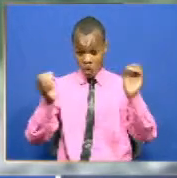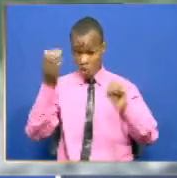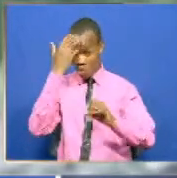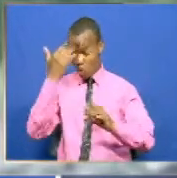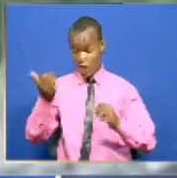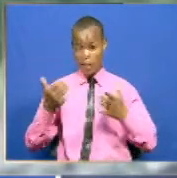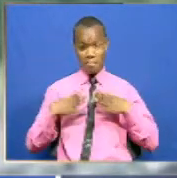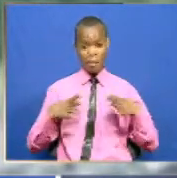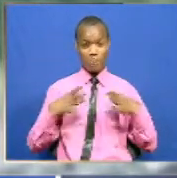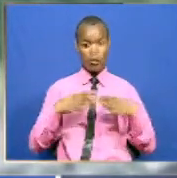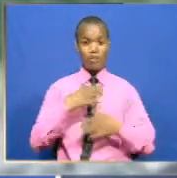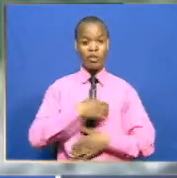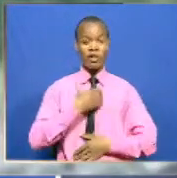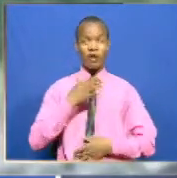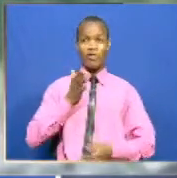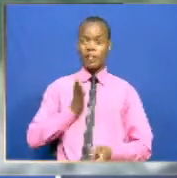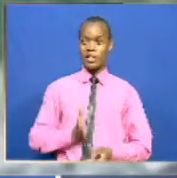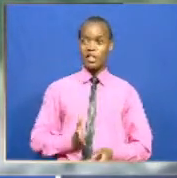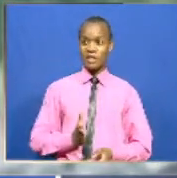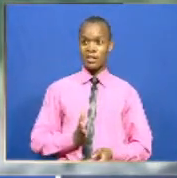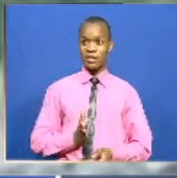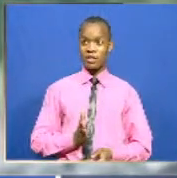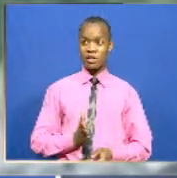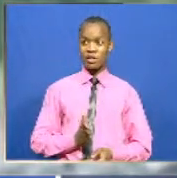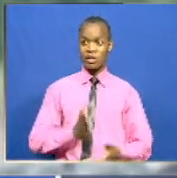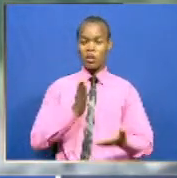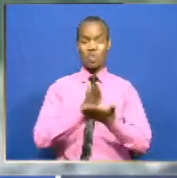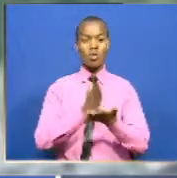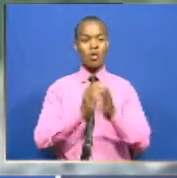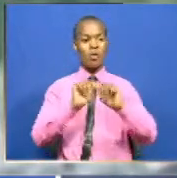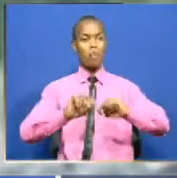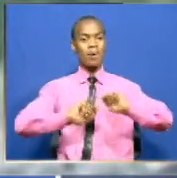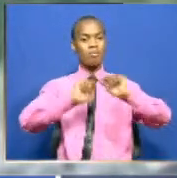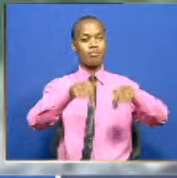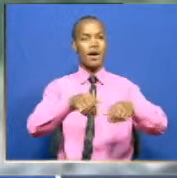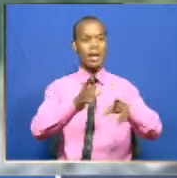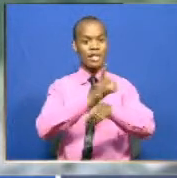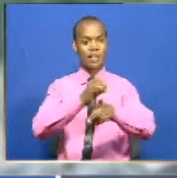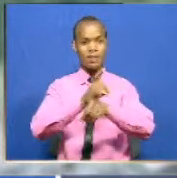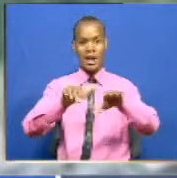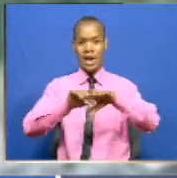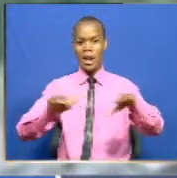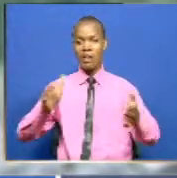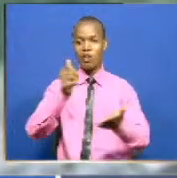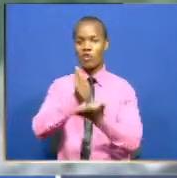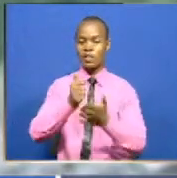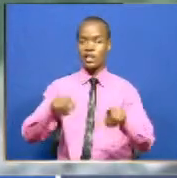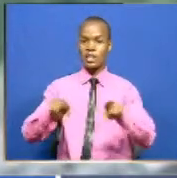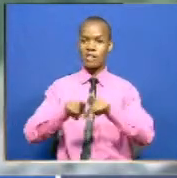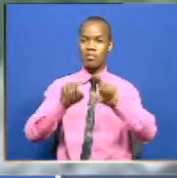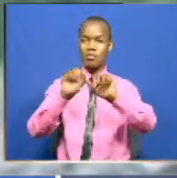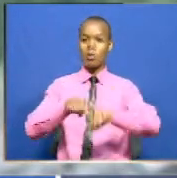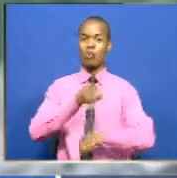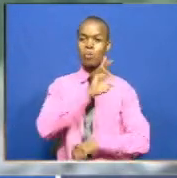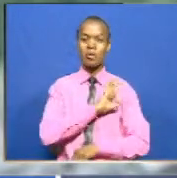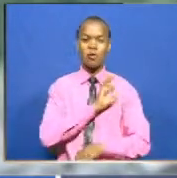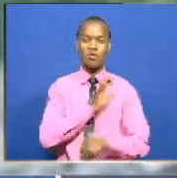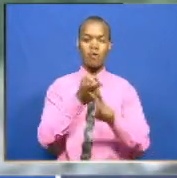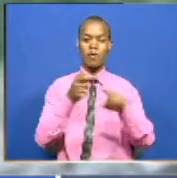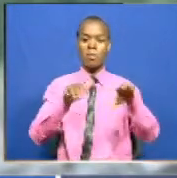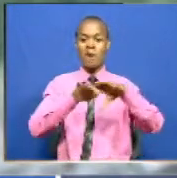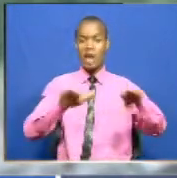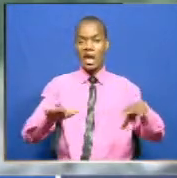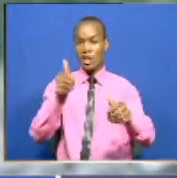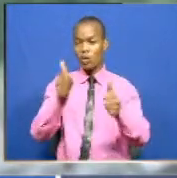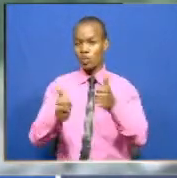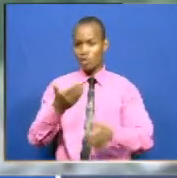because they are able to access the different land offices, could be allowed to take advantage of that